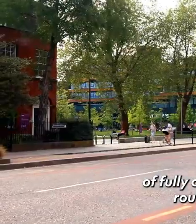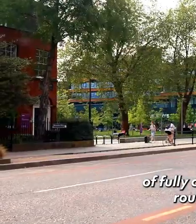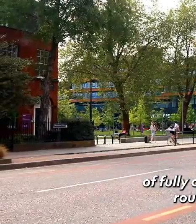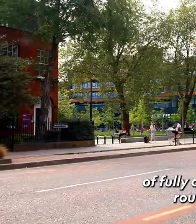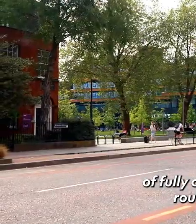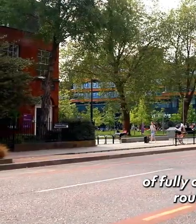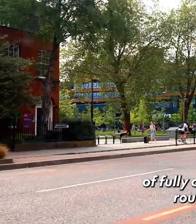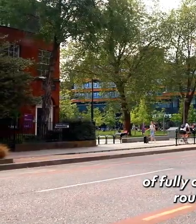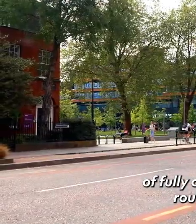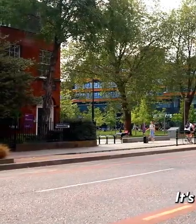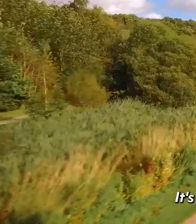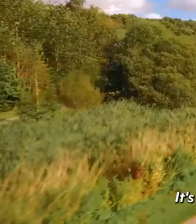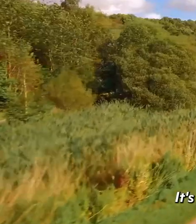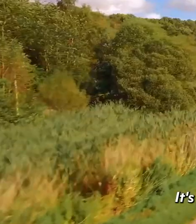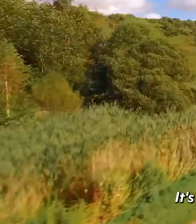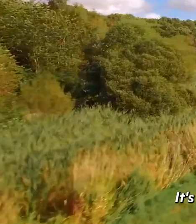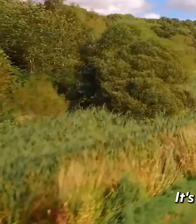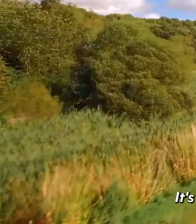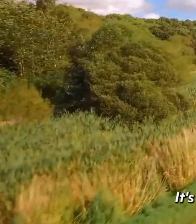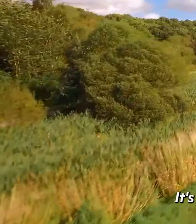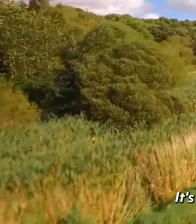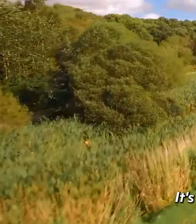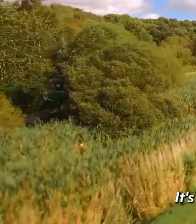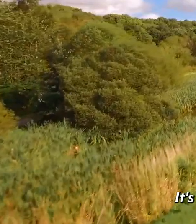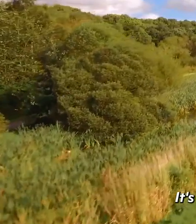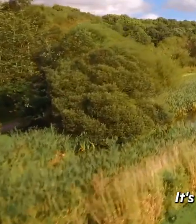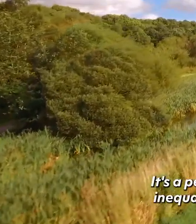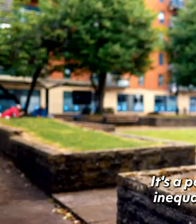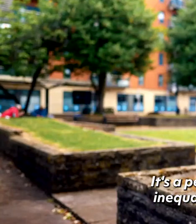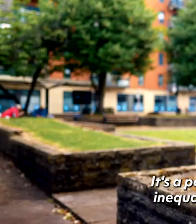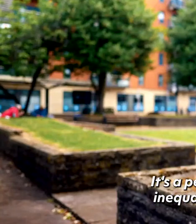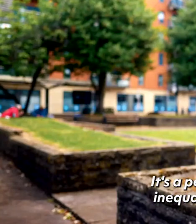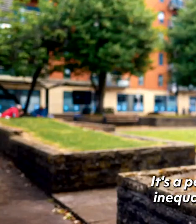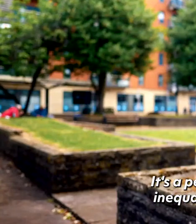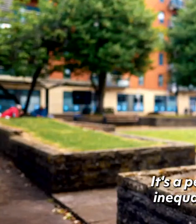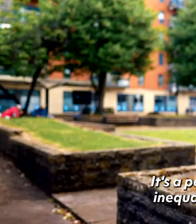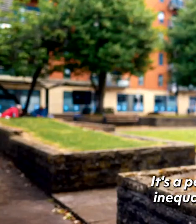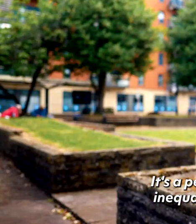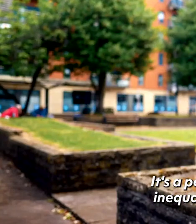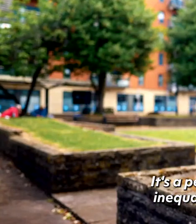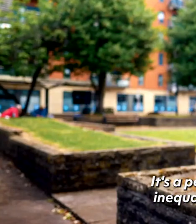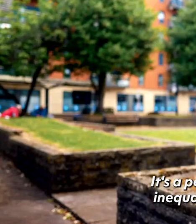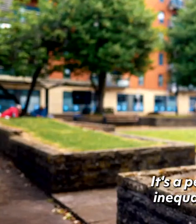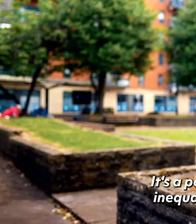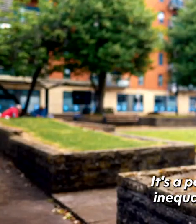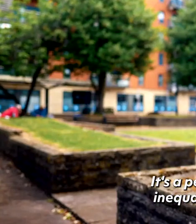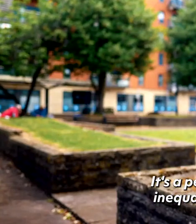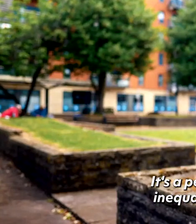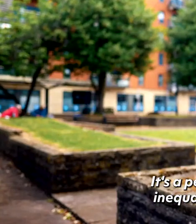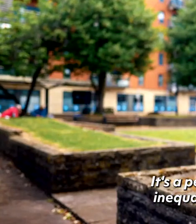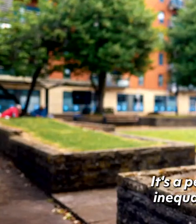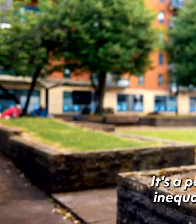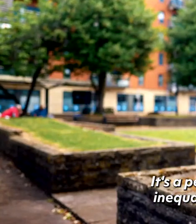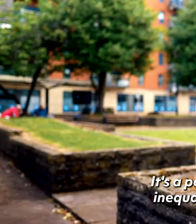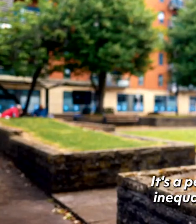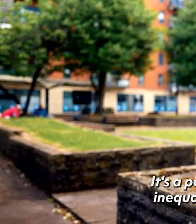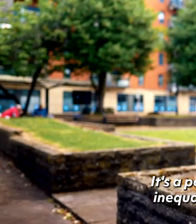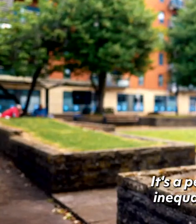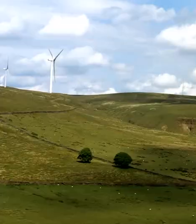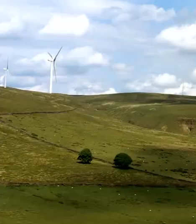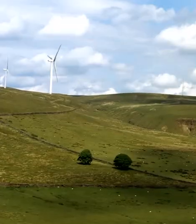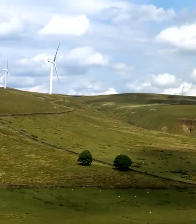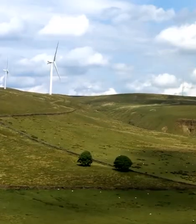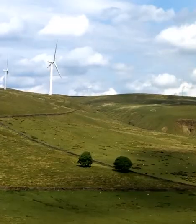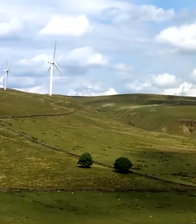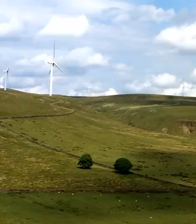walking routes across the city region. It's going to cost £1.5 billion. It's a perfect option to tackle health, inequality and, of course,